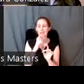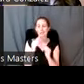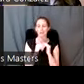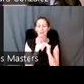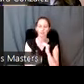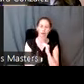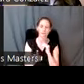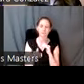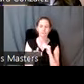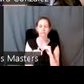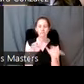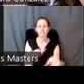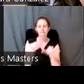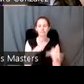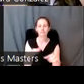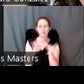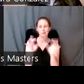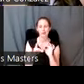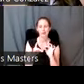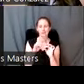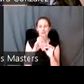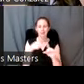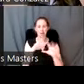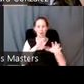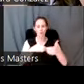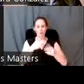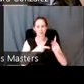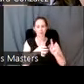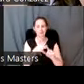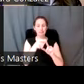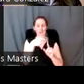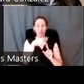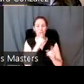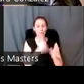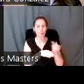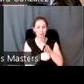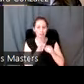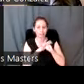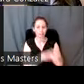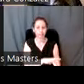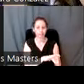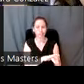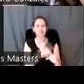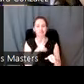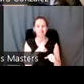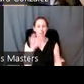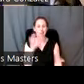monolithic stories that we tell about groups of people, especially those who are marginalized or oppressed, that reduce the complexity of